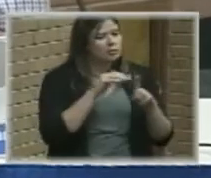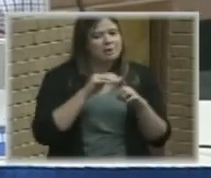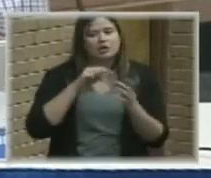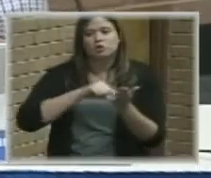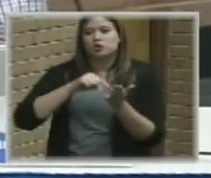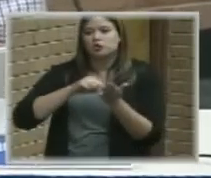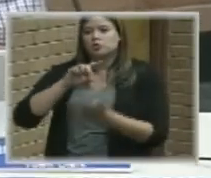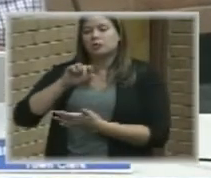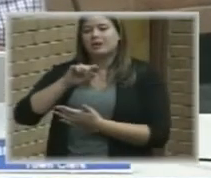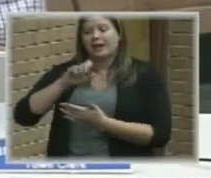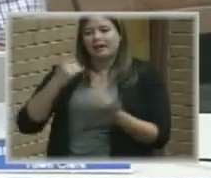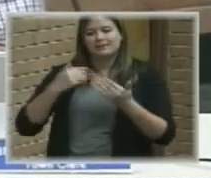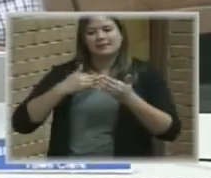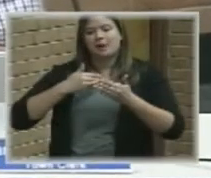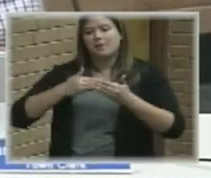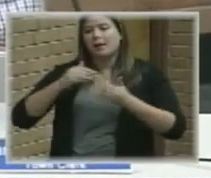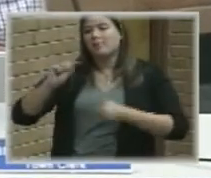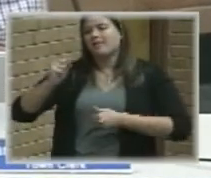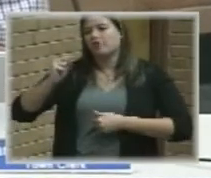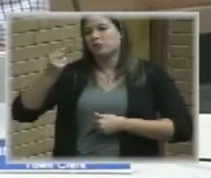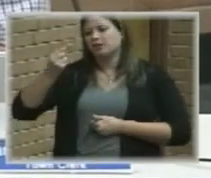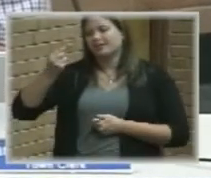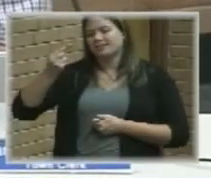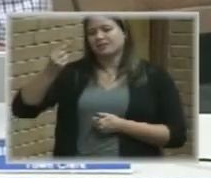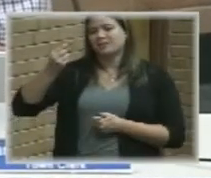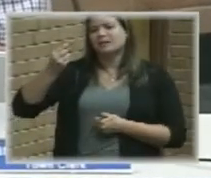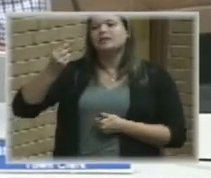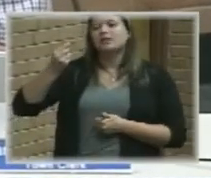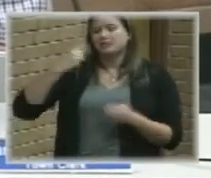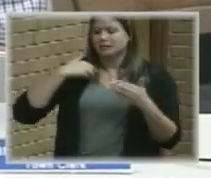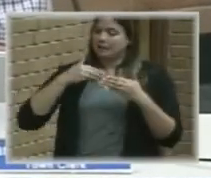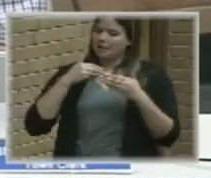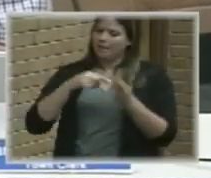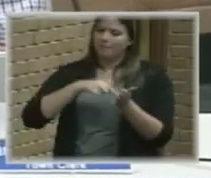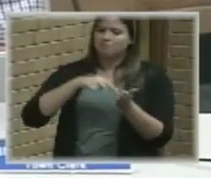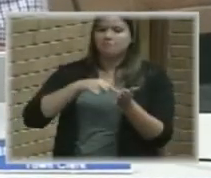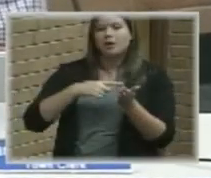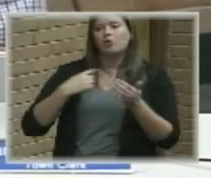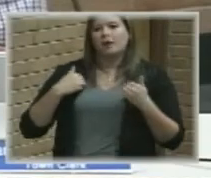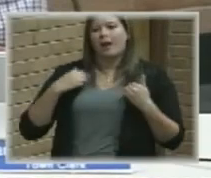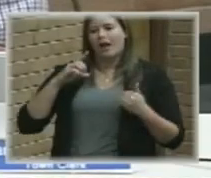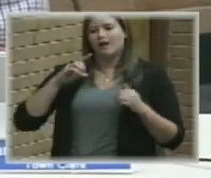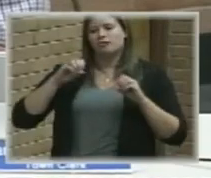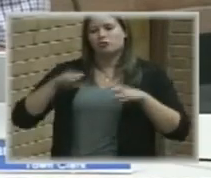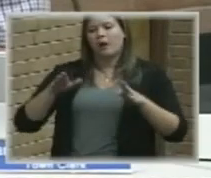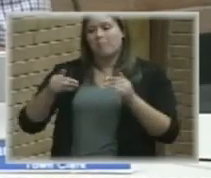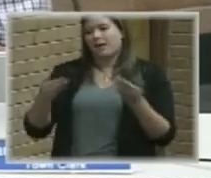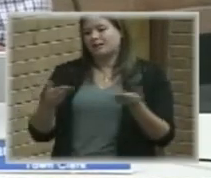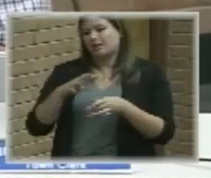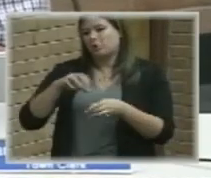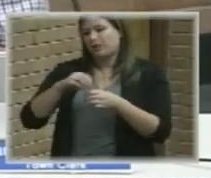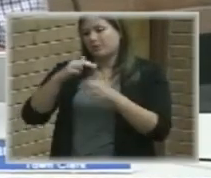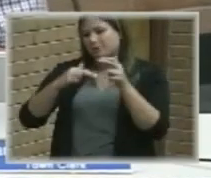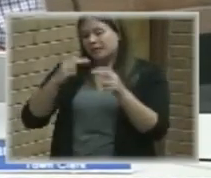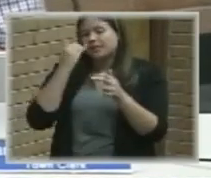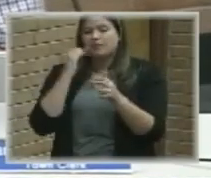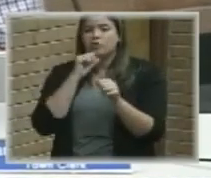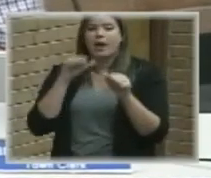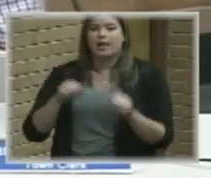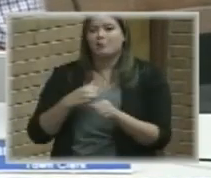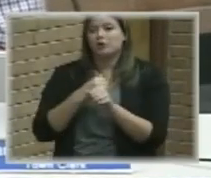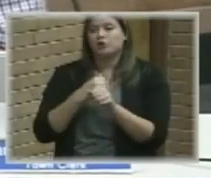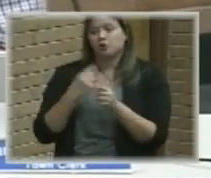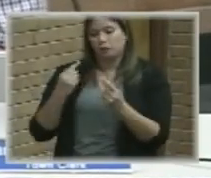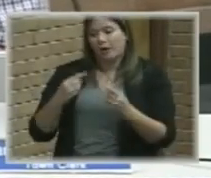is coming up on the 1st. We do have the drop box at the rear of the building if you're not able to make it during